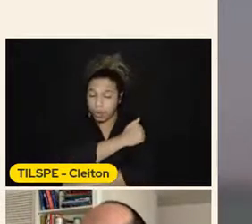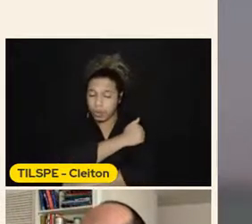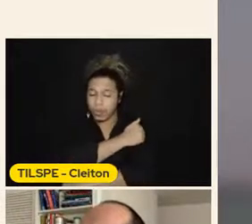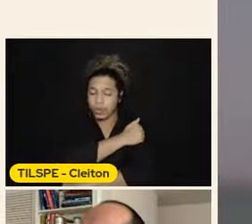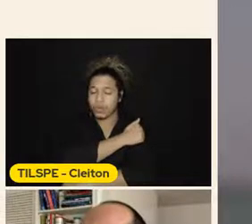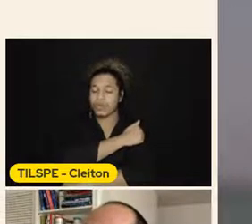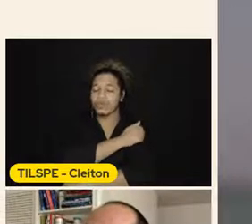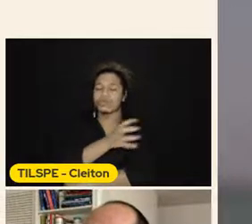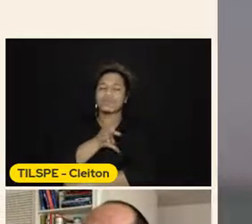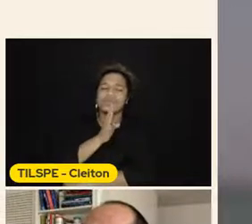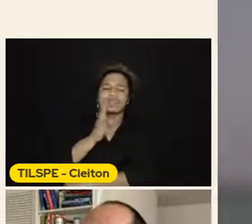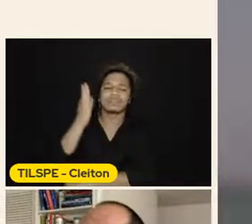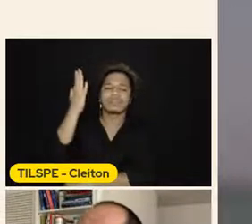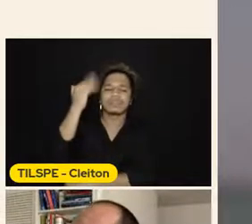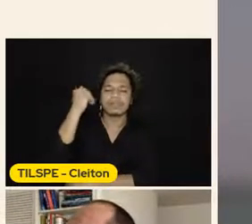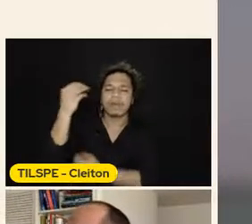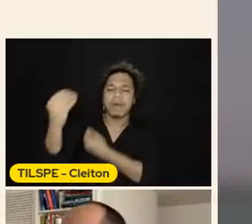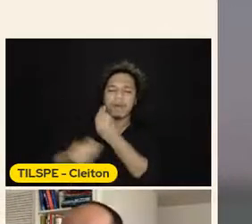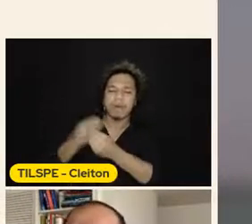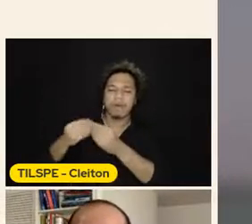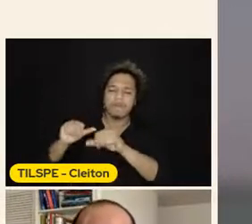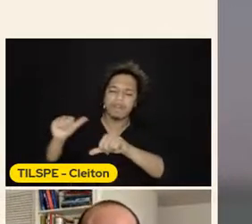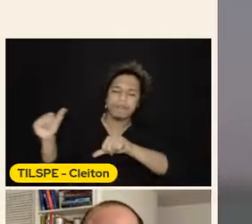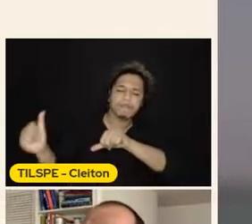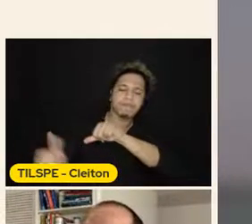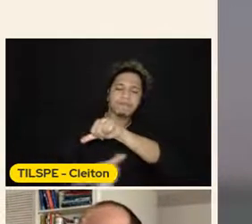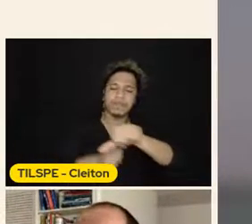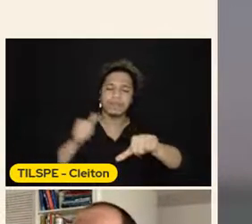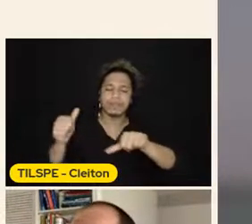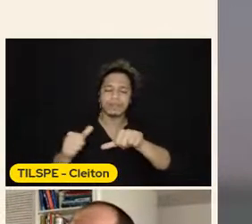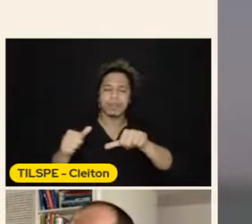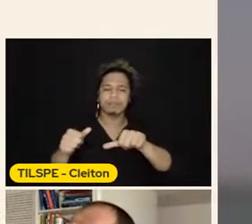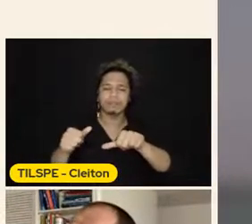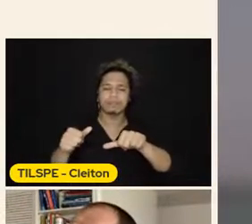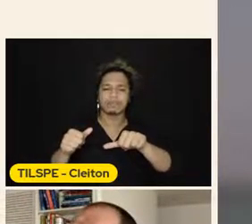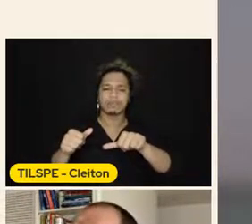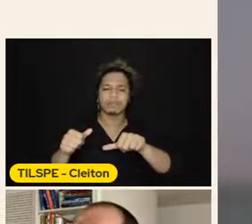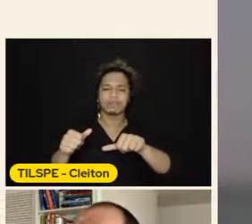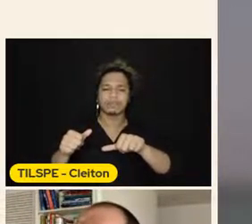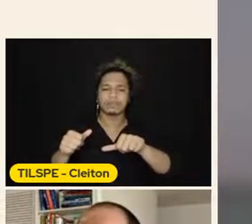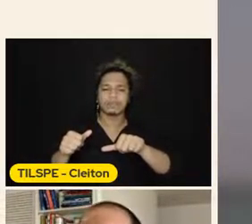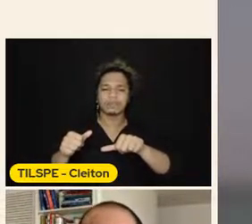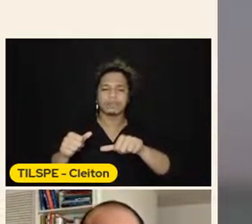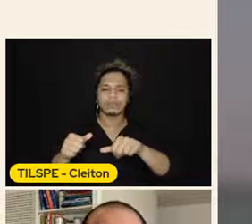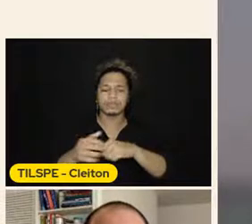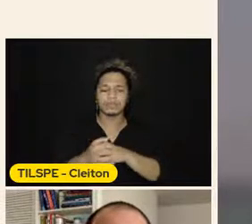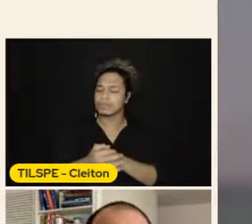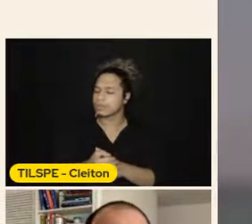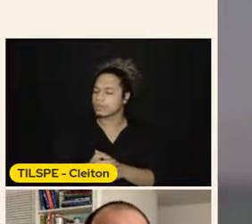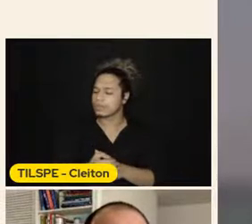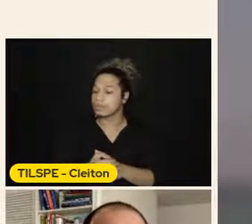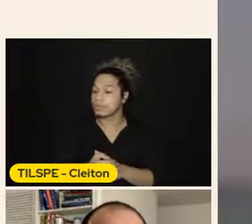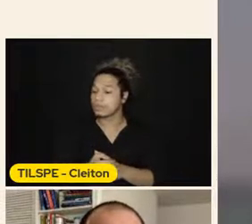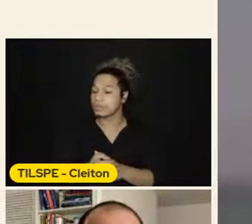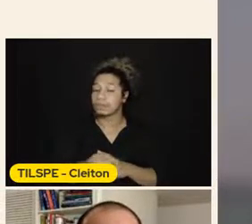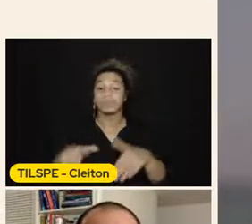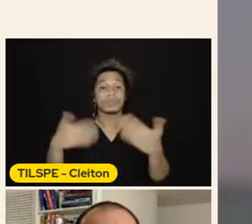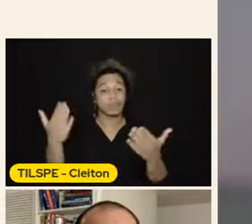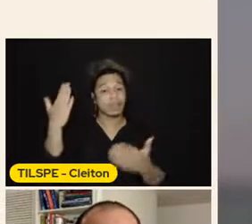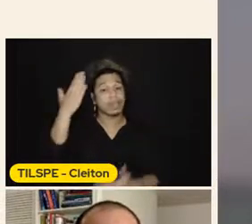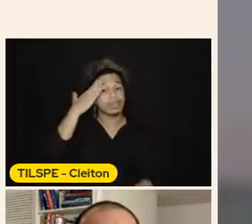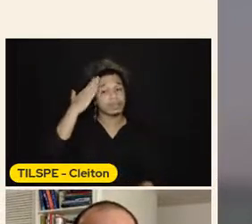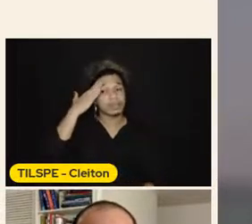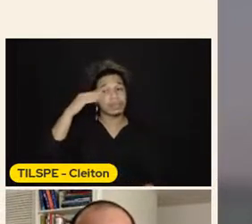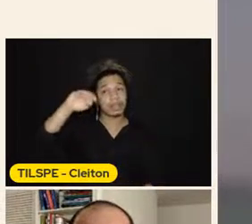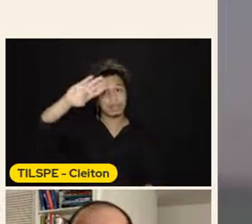that transform and that change and or transform energy. I know that we are living in Brazil